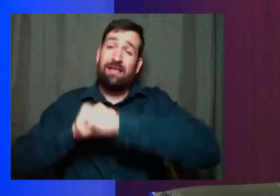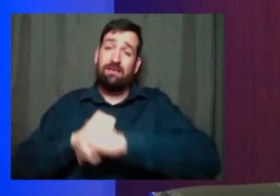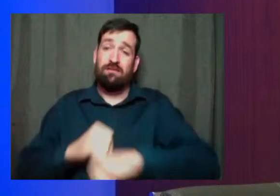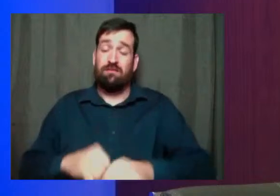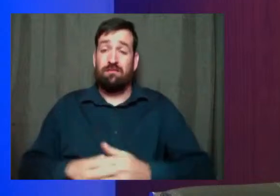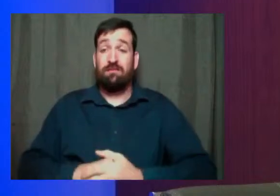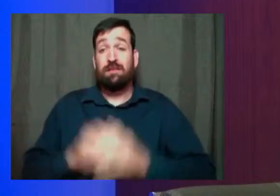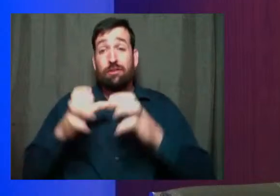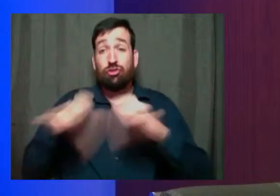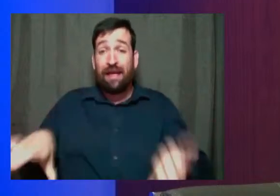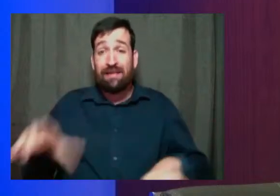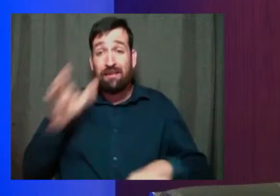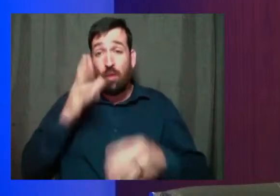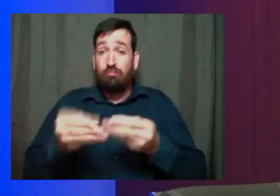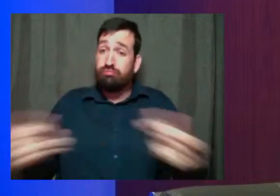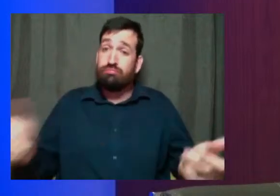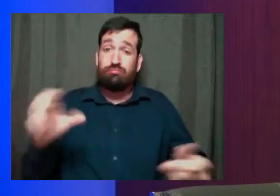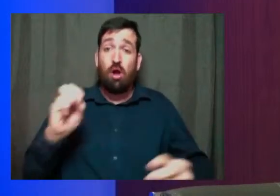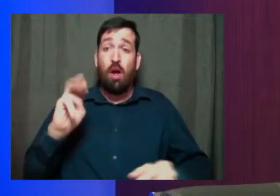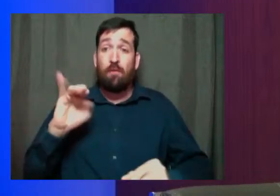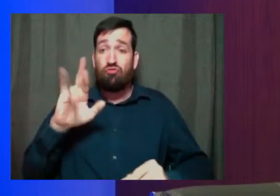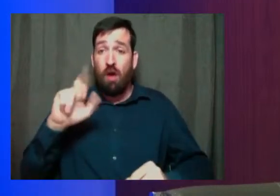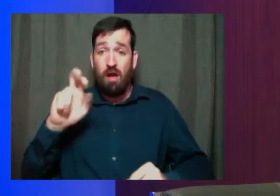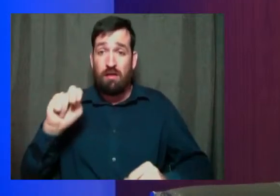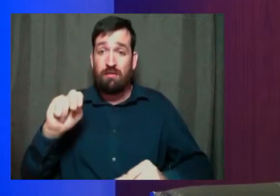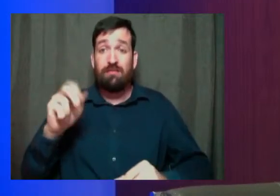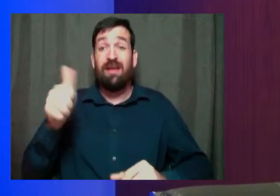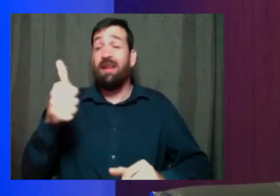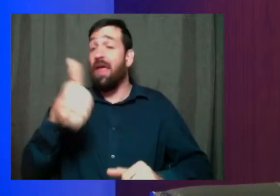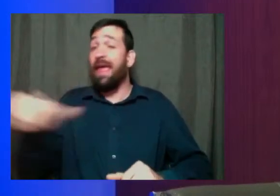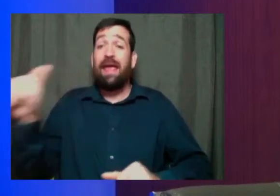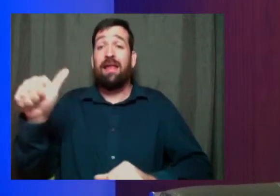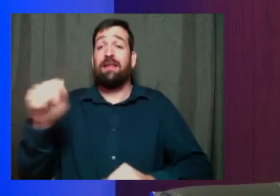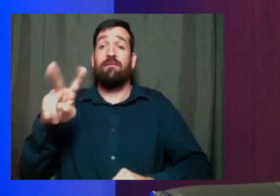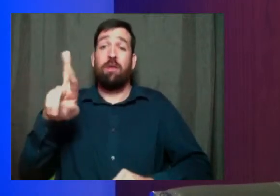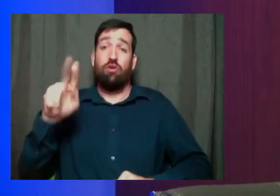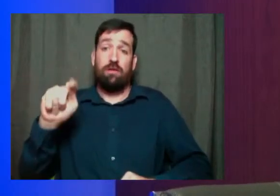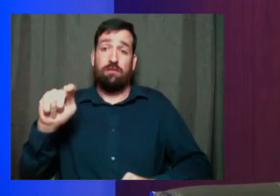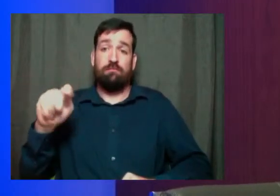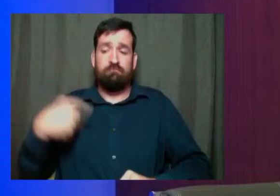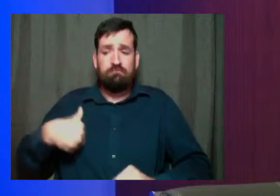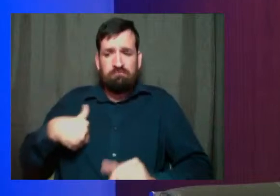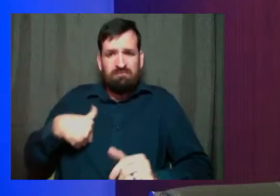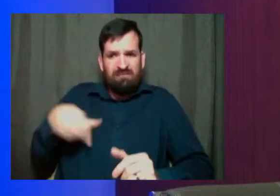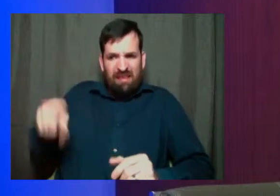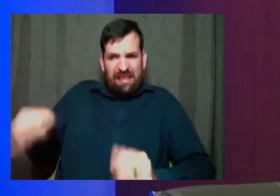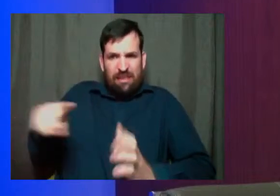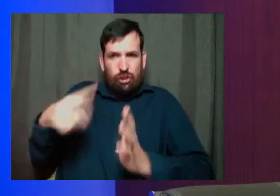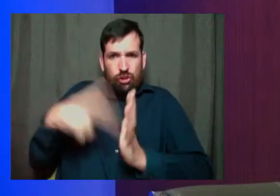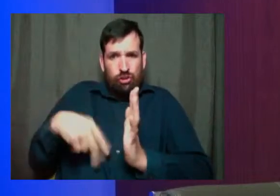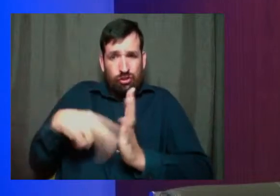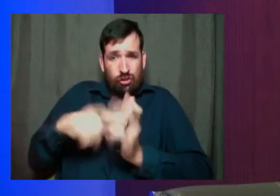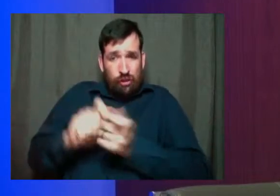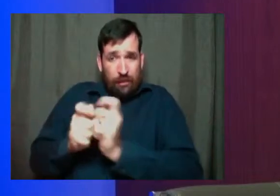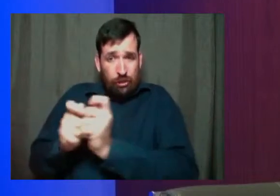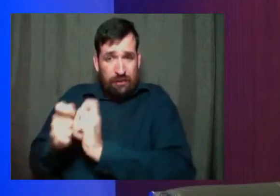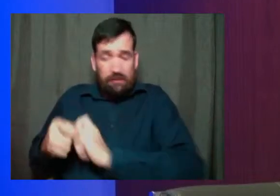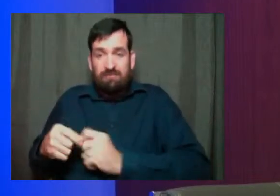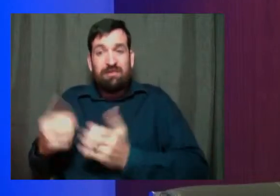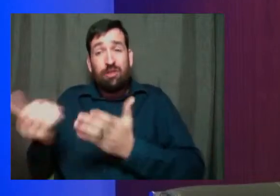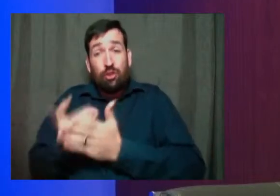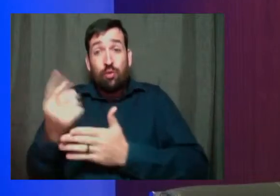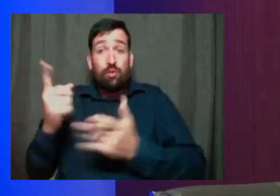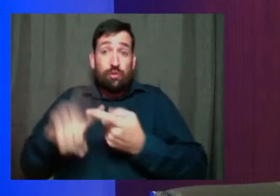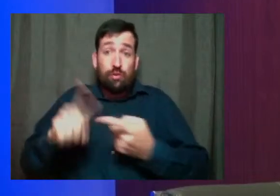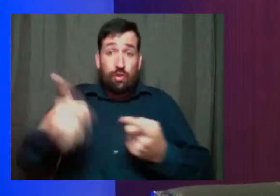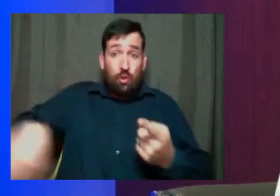care of you for Omicron and every other variant. So these changes we read about are new to you. They're not new to science. They're not